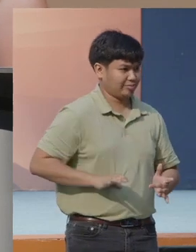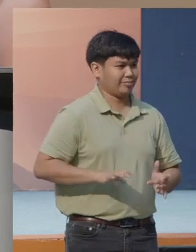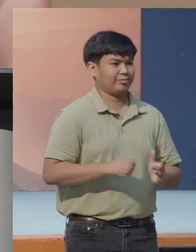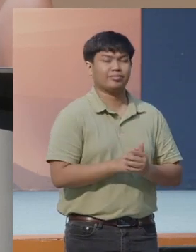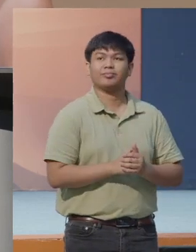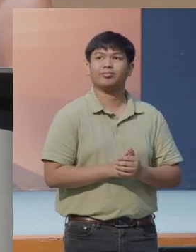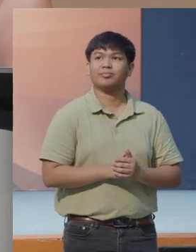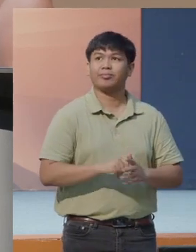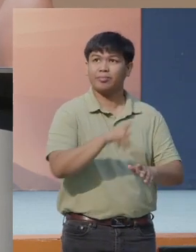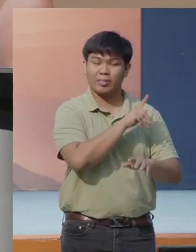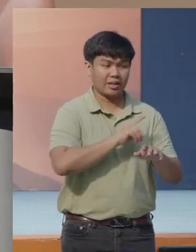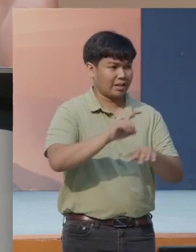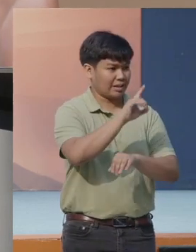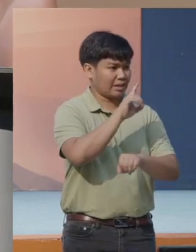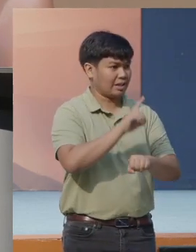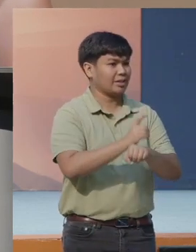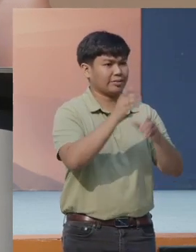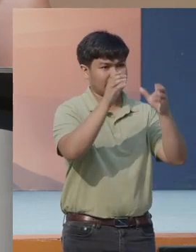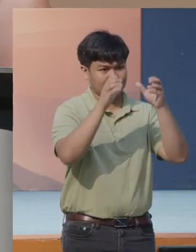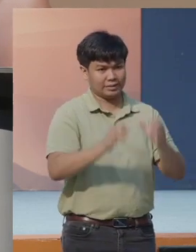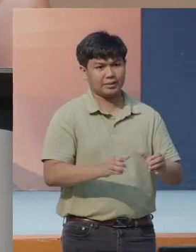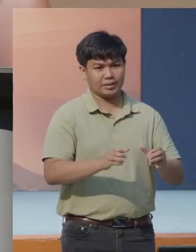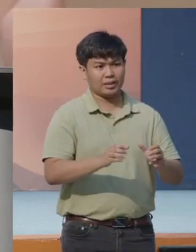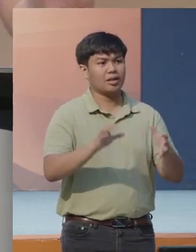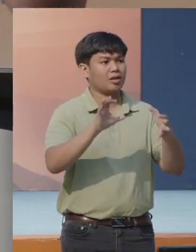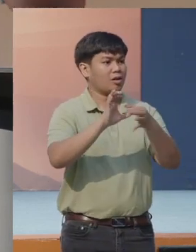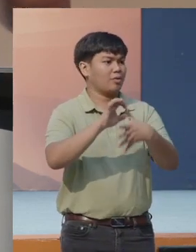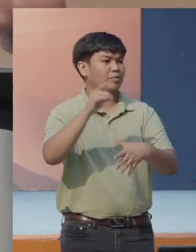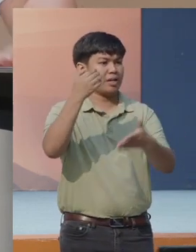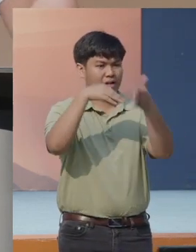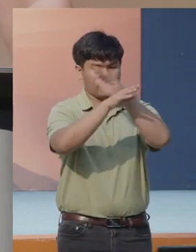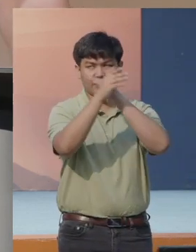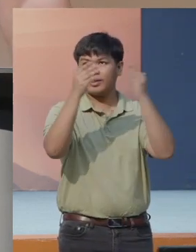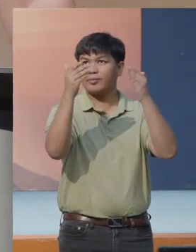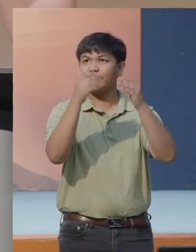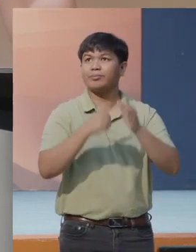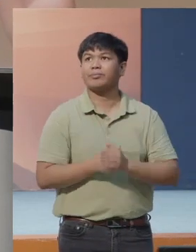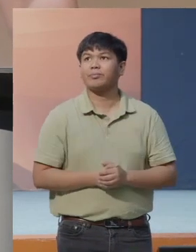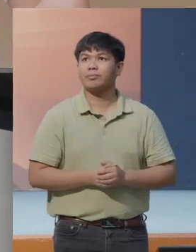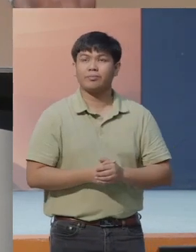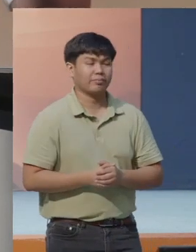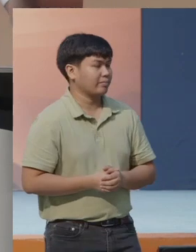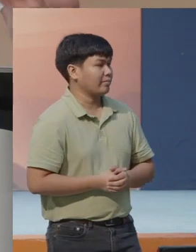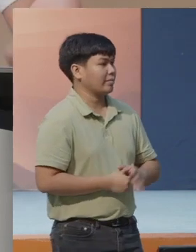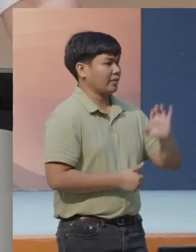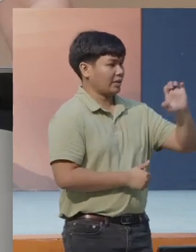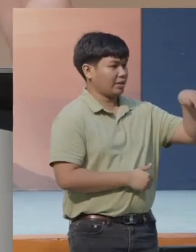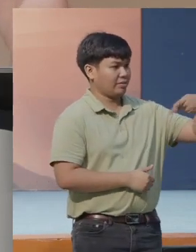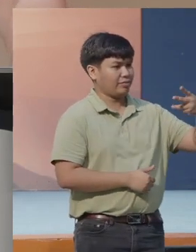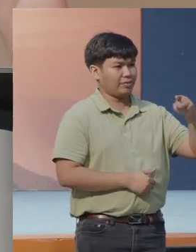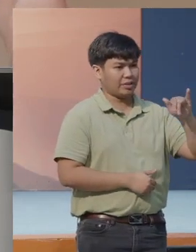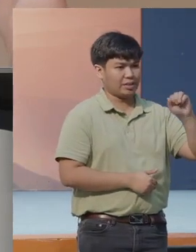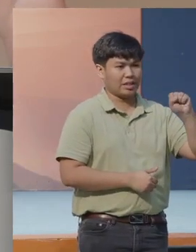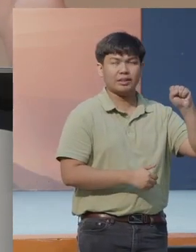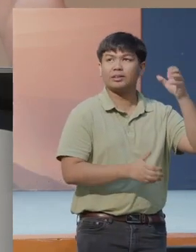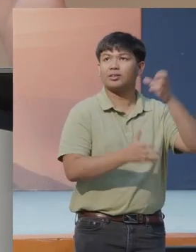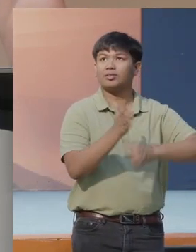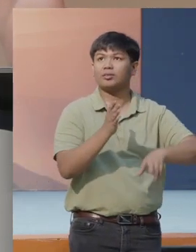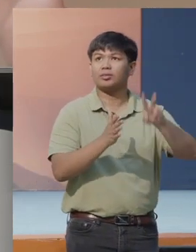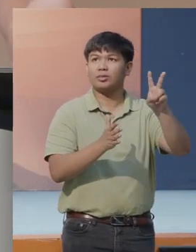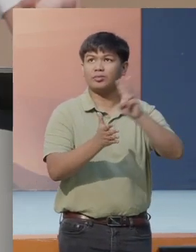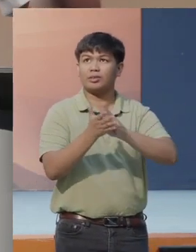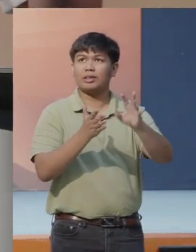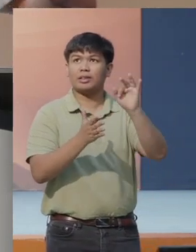Kingdom citizen, citizen of heaven. And finally, as we close, Ephesians 2:19 to